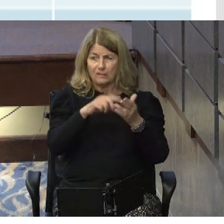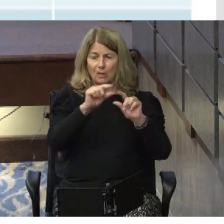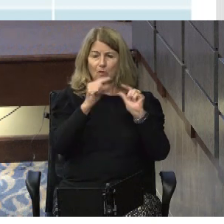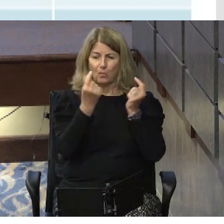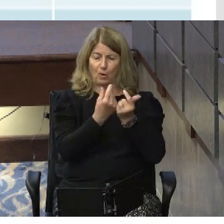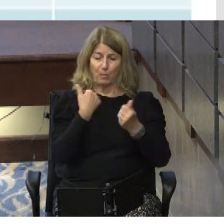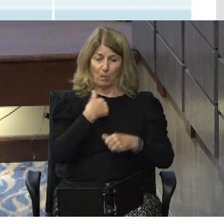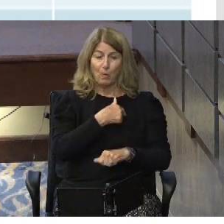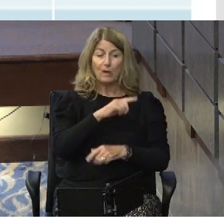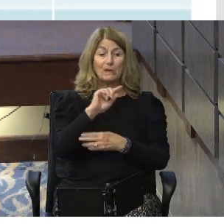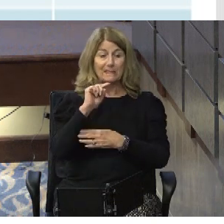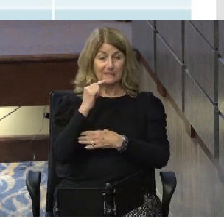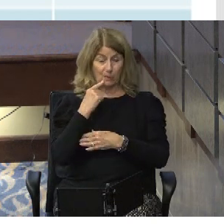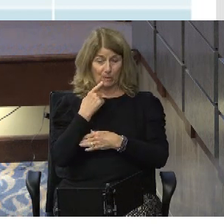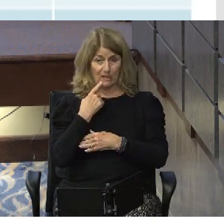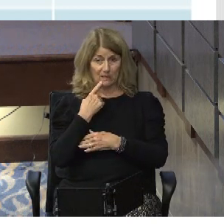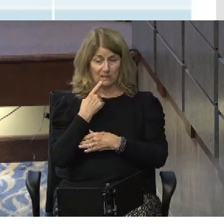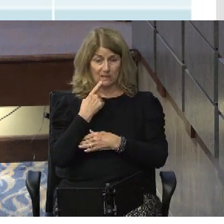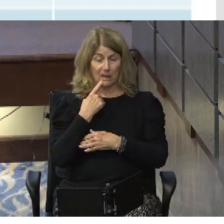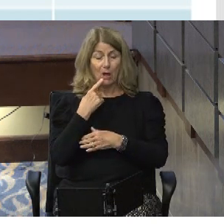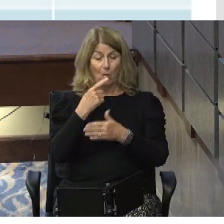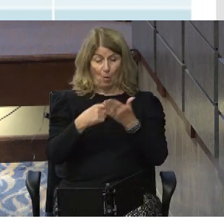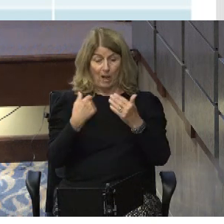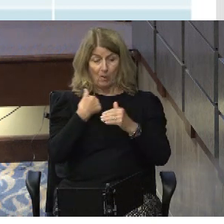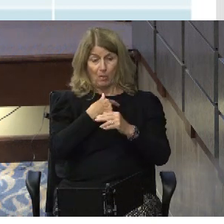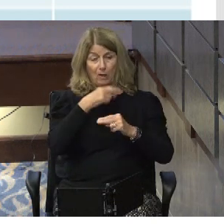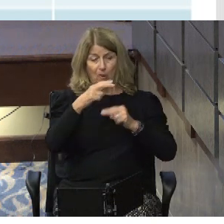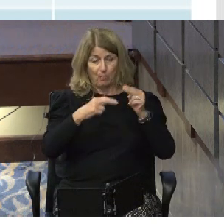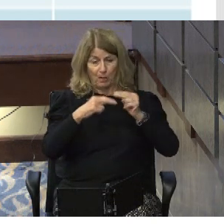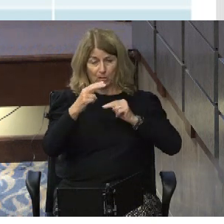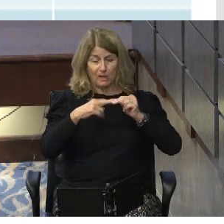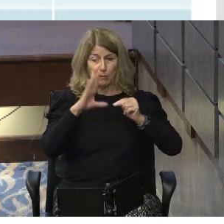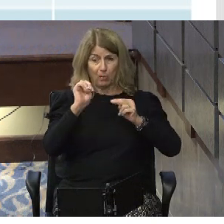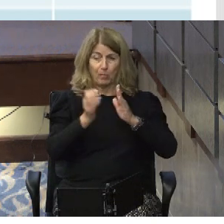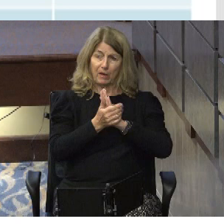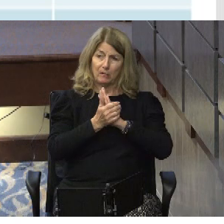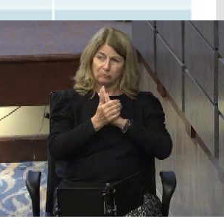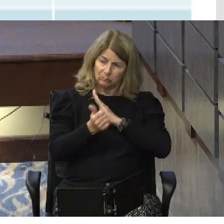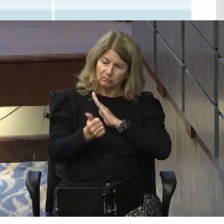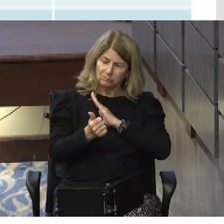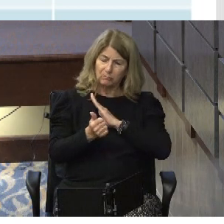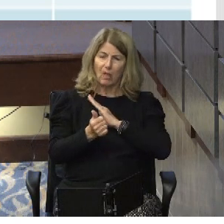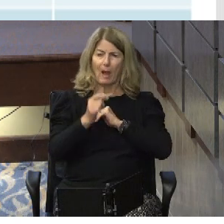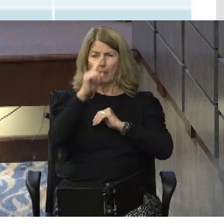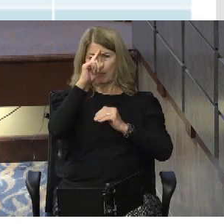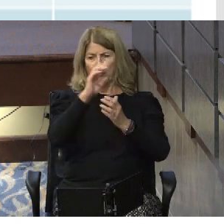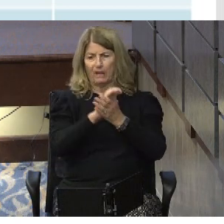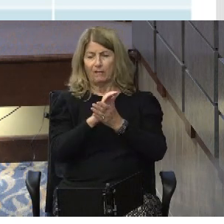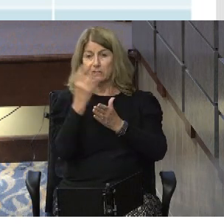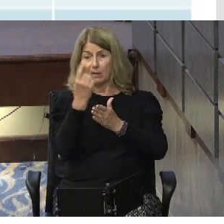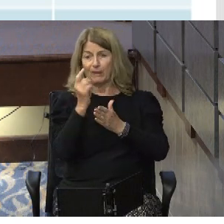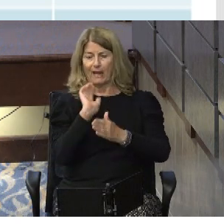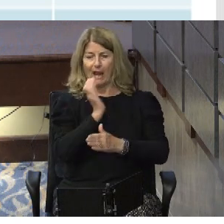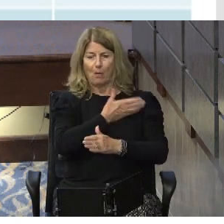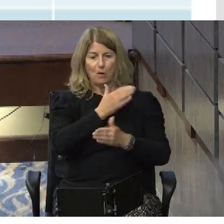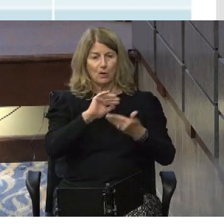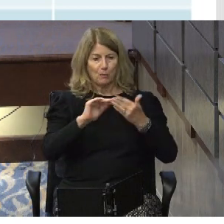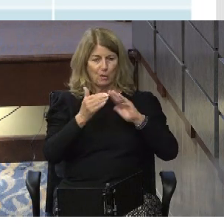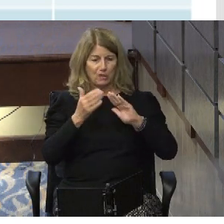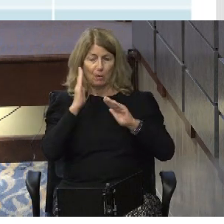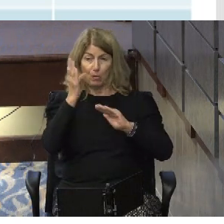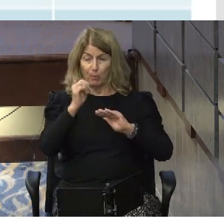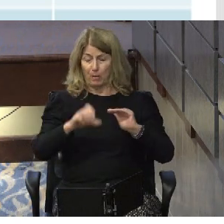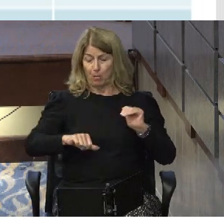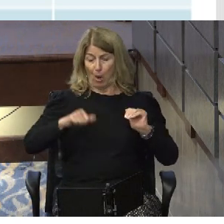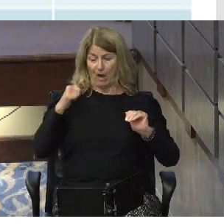seriously. What we're building will be state-of-the-art. I believe it'll be something that our community will actually be proud of, and